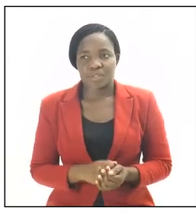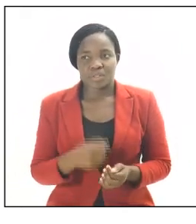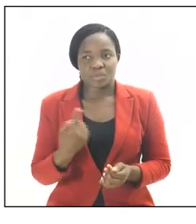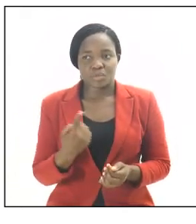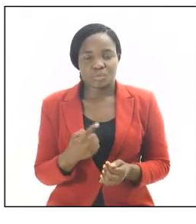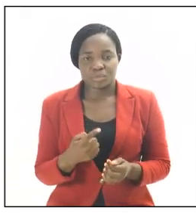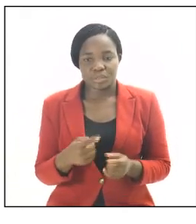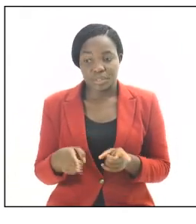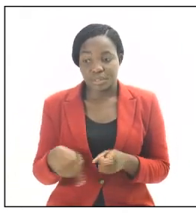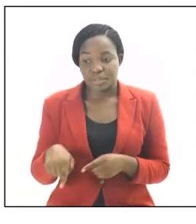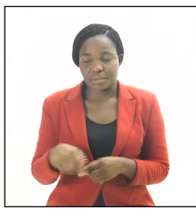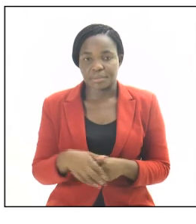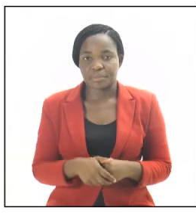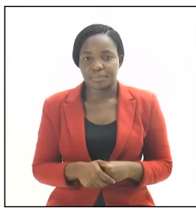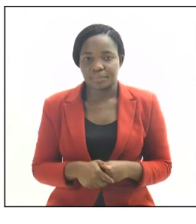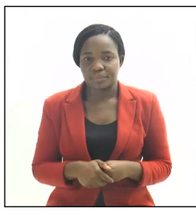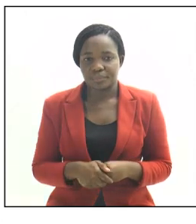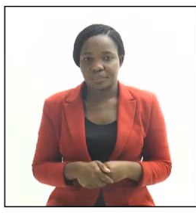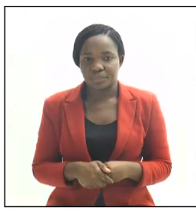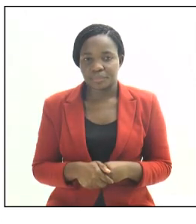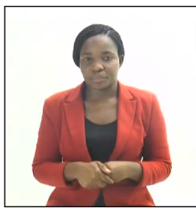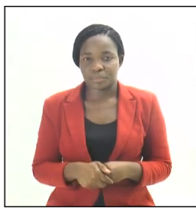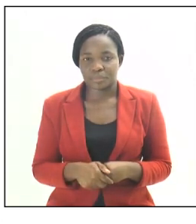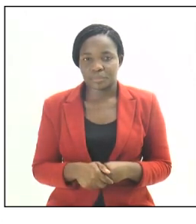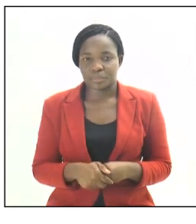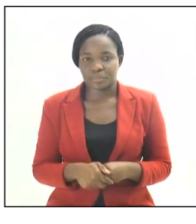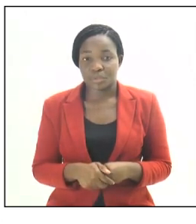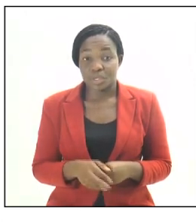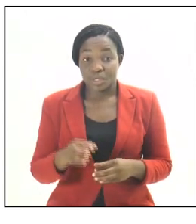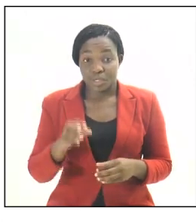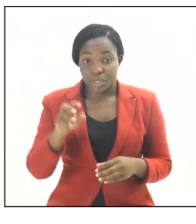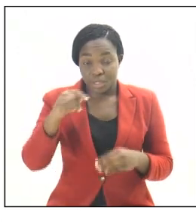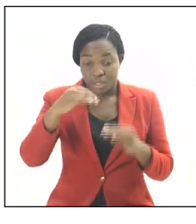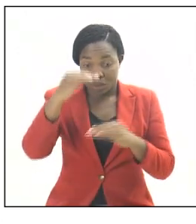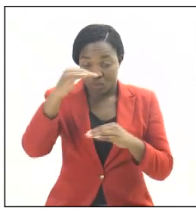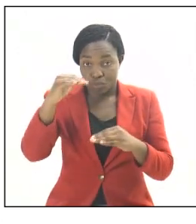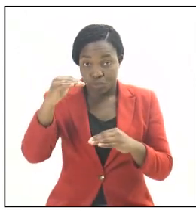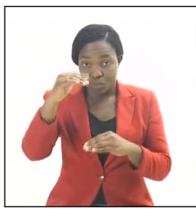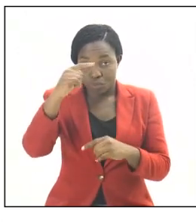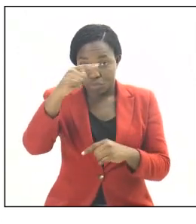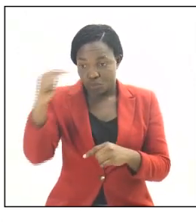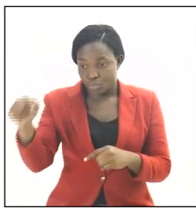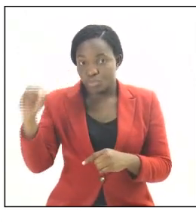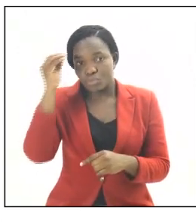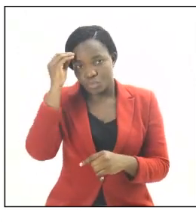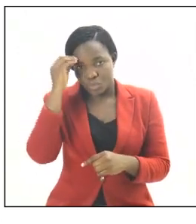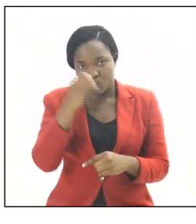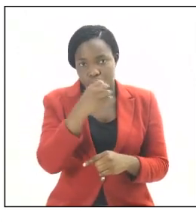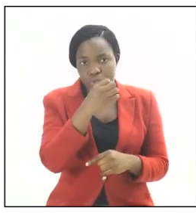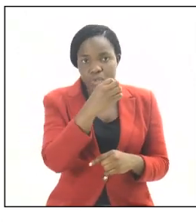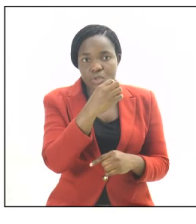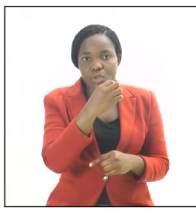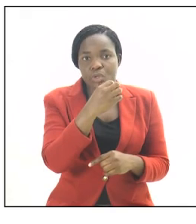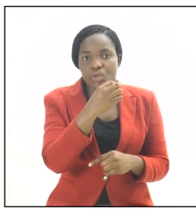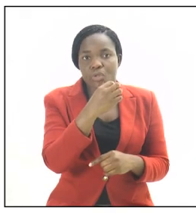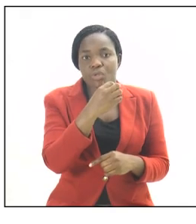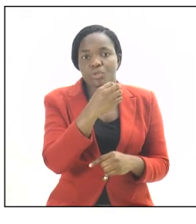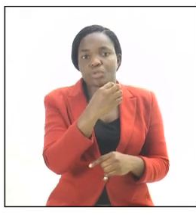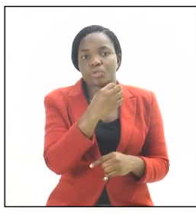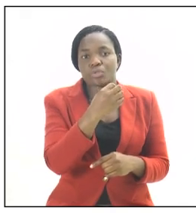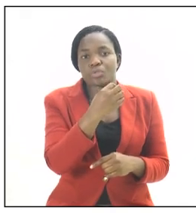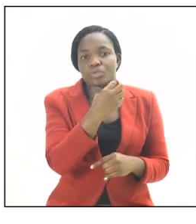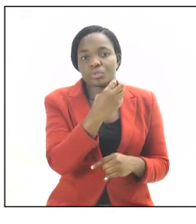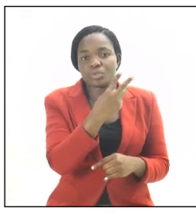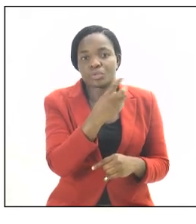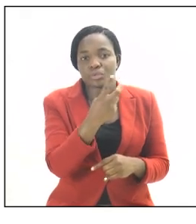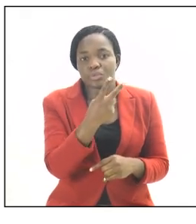want. 2 of the sides we already know. 2 times 32. That's the perimeter of the